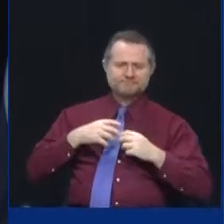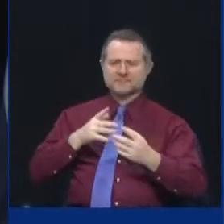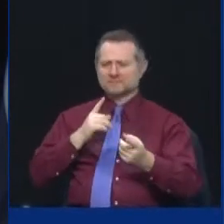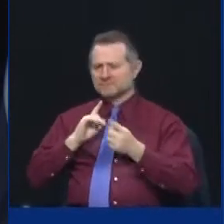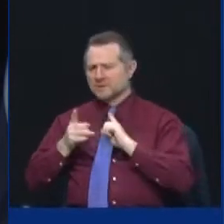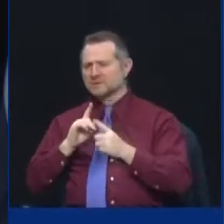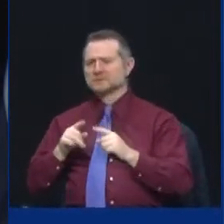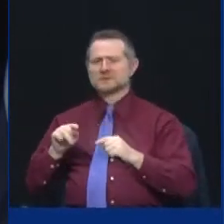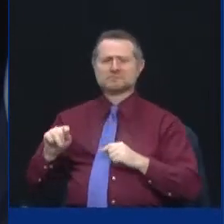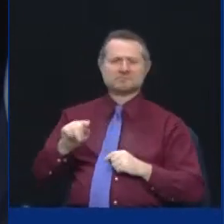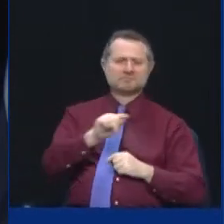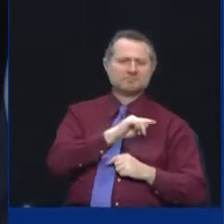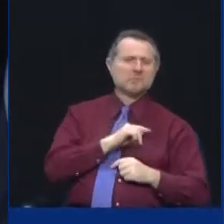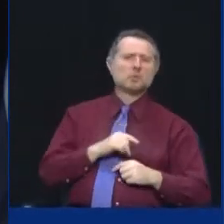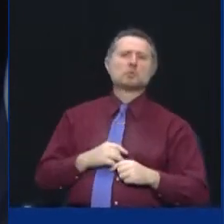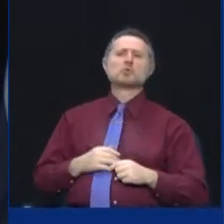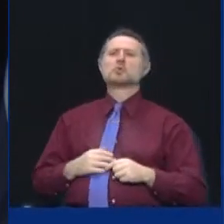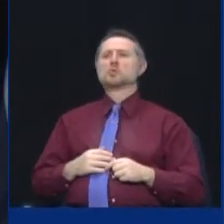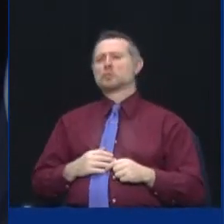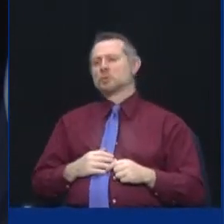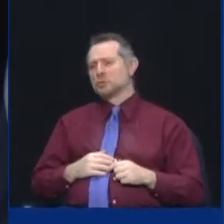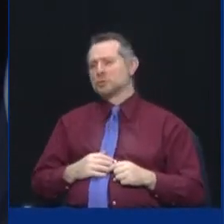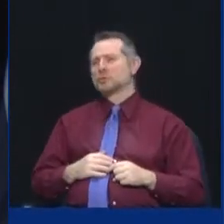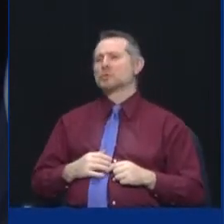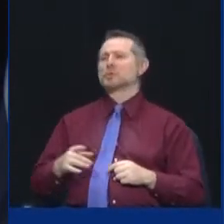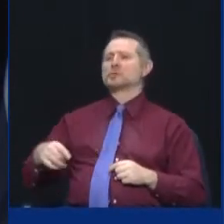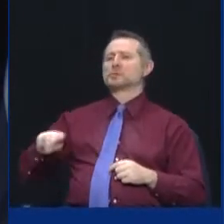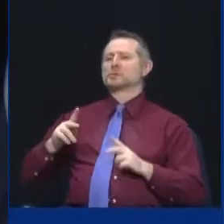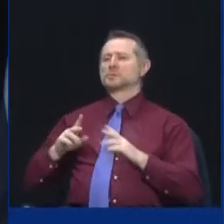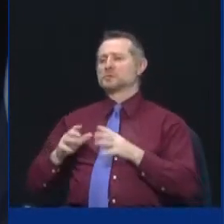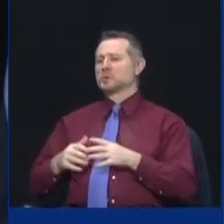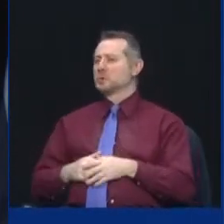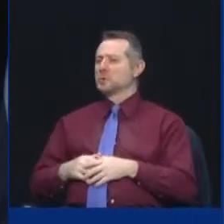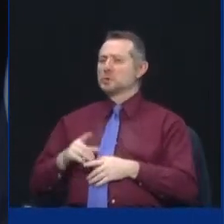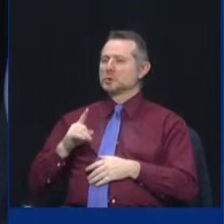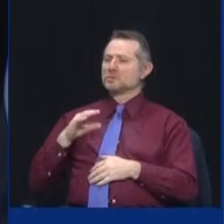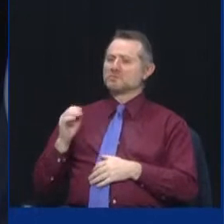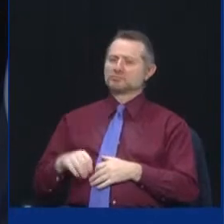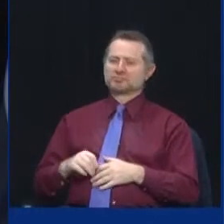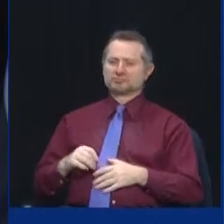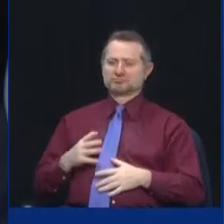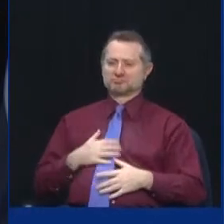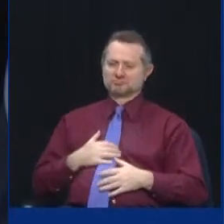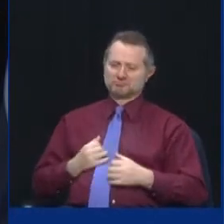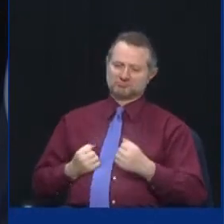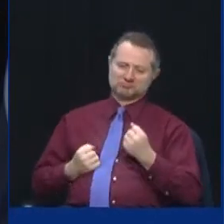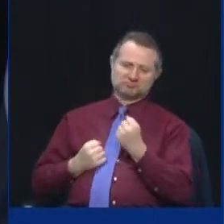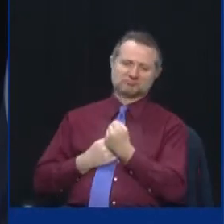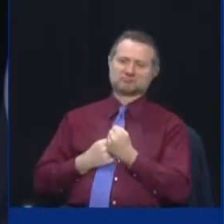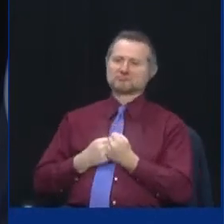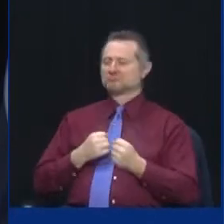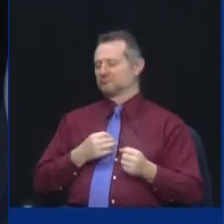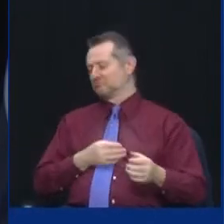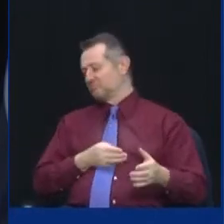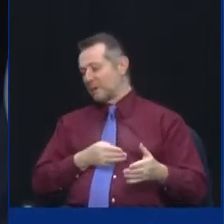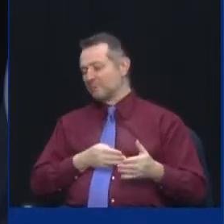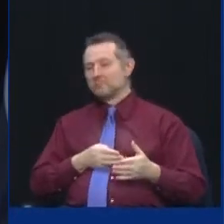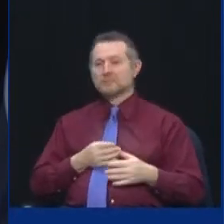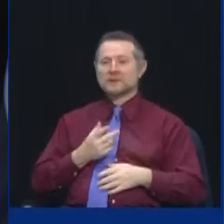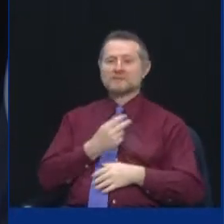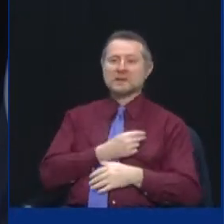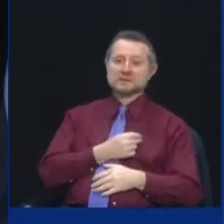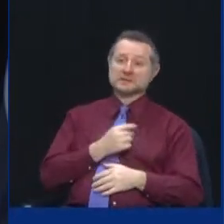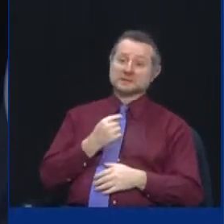people. They're very passionate about it. I don't believe science backs up